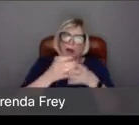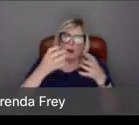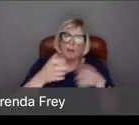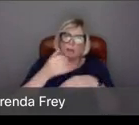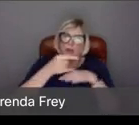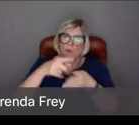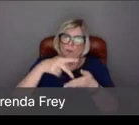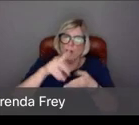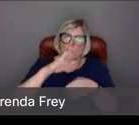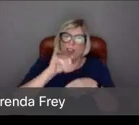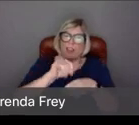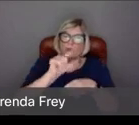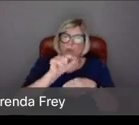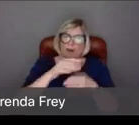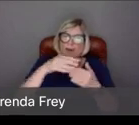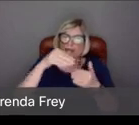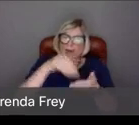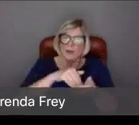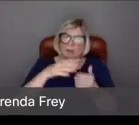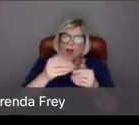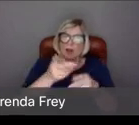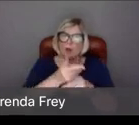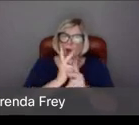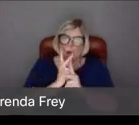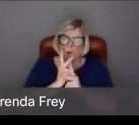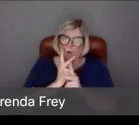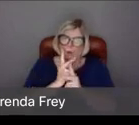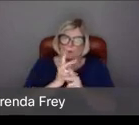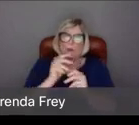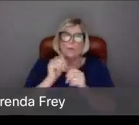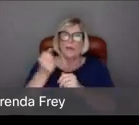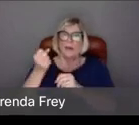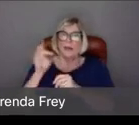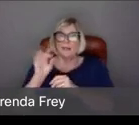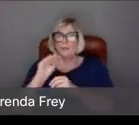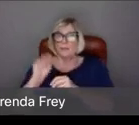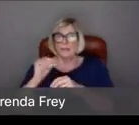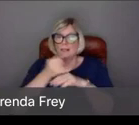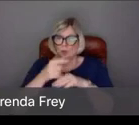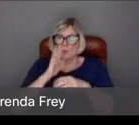$20,000 loan over its life? And with the 18% interest, you're going to pay